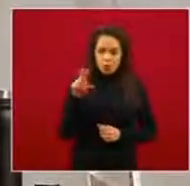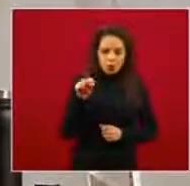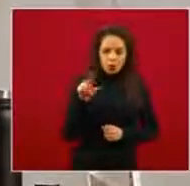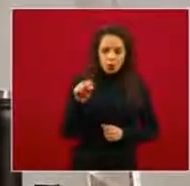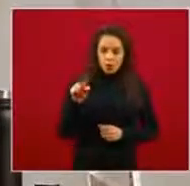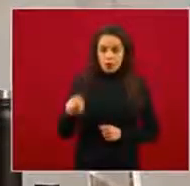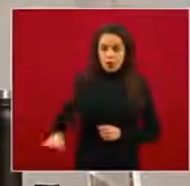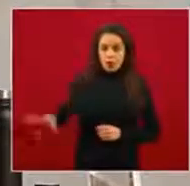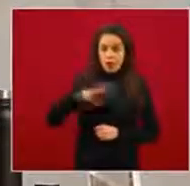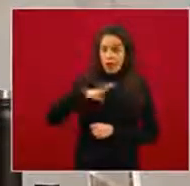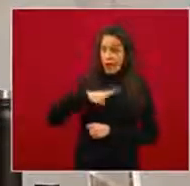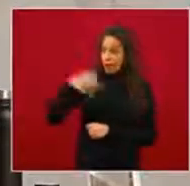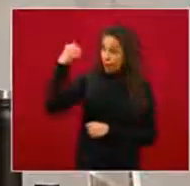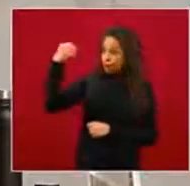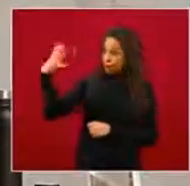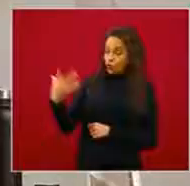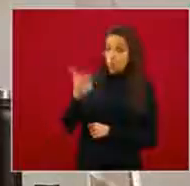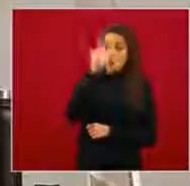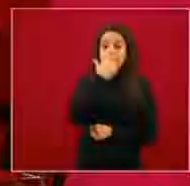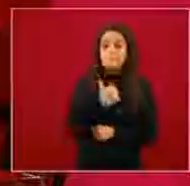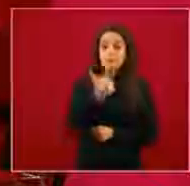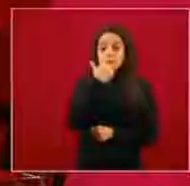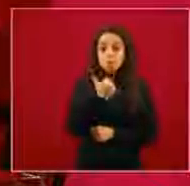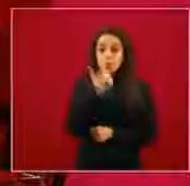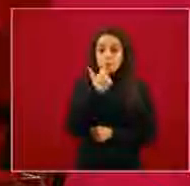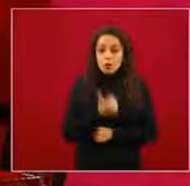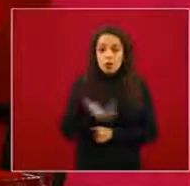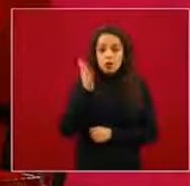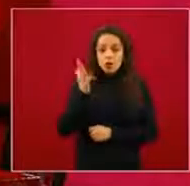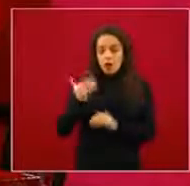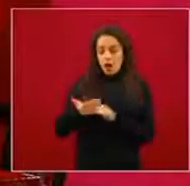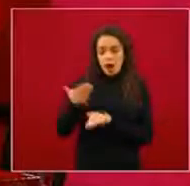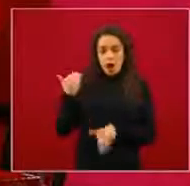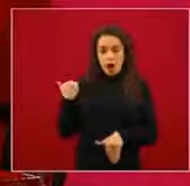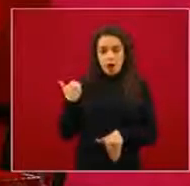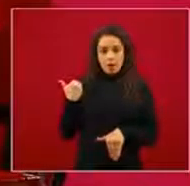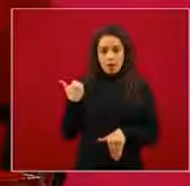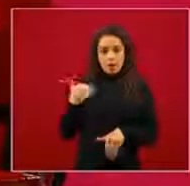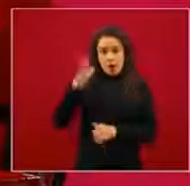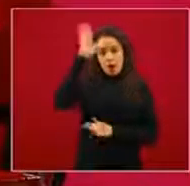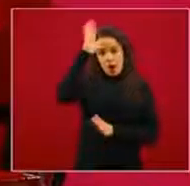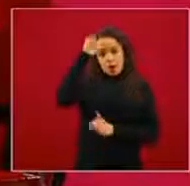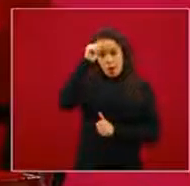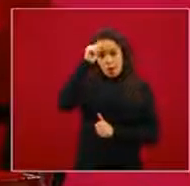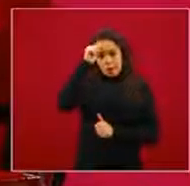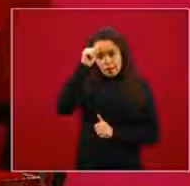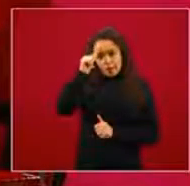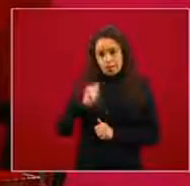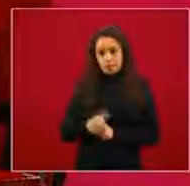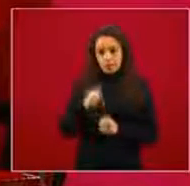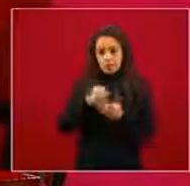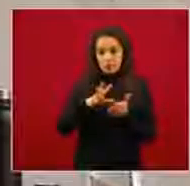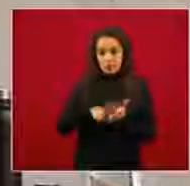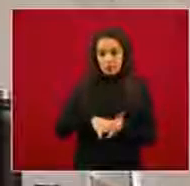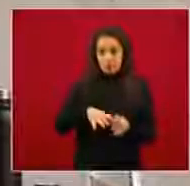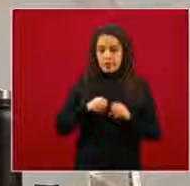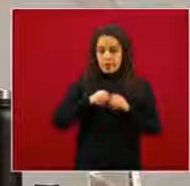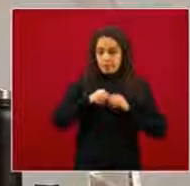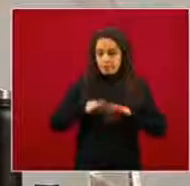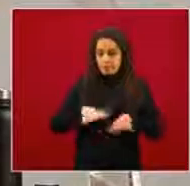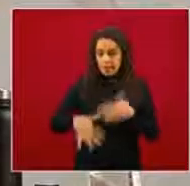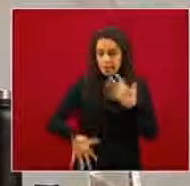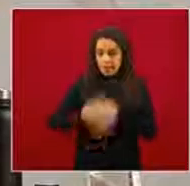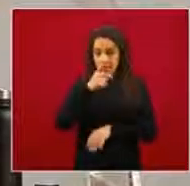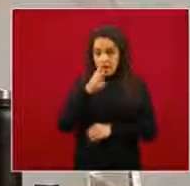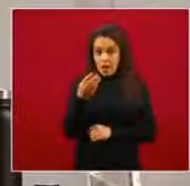we have red color coding, as it's mentioned in our guideline published in the agreement